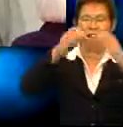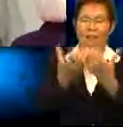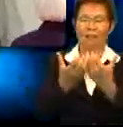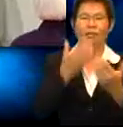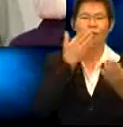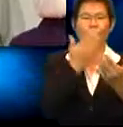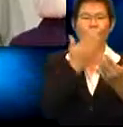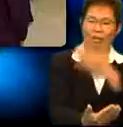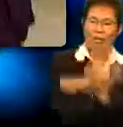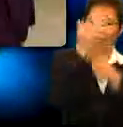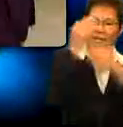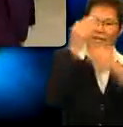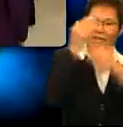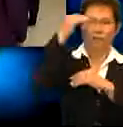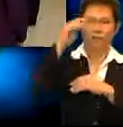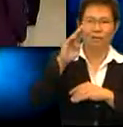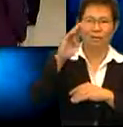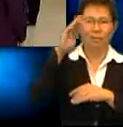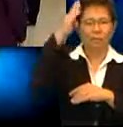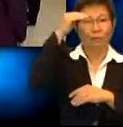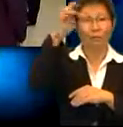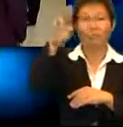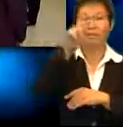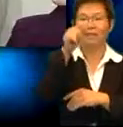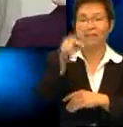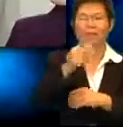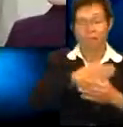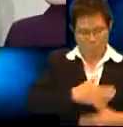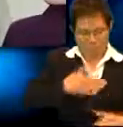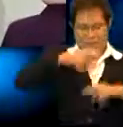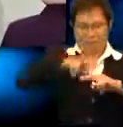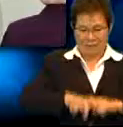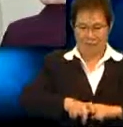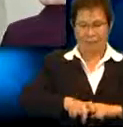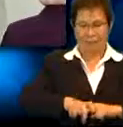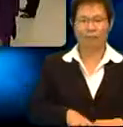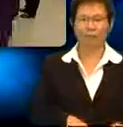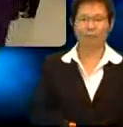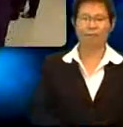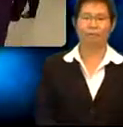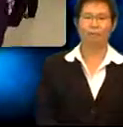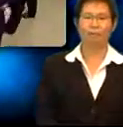Good morning, class. Good morning, Mr. Tan. Please sit down.